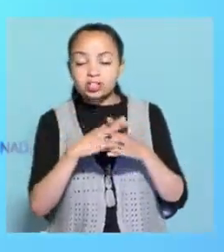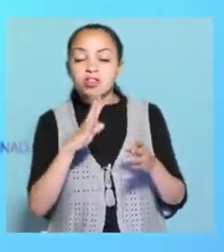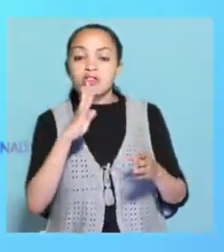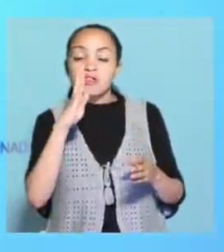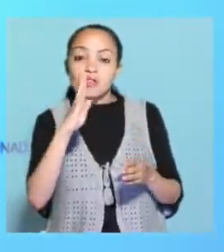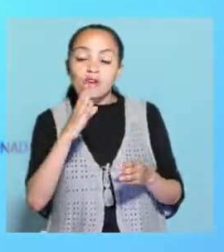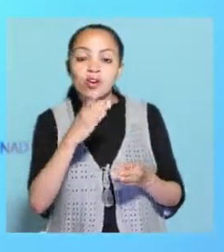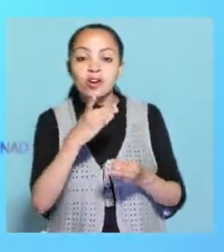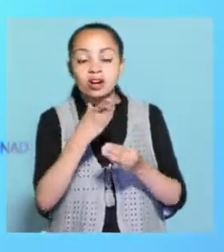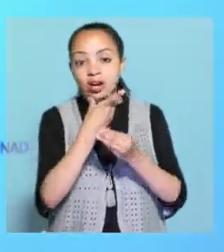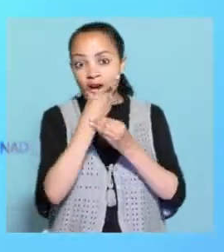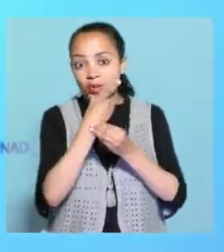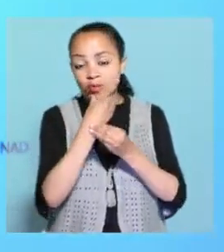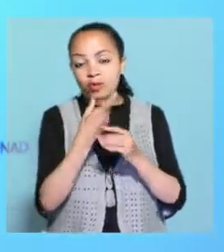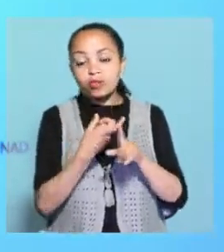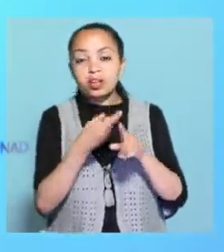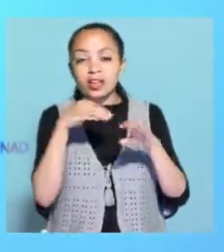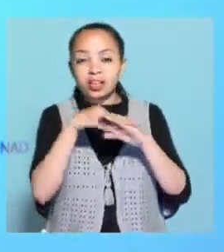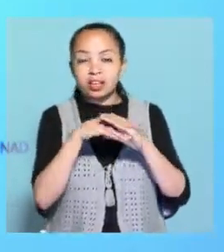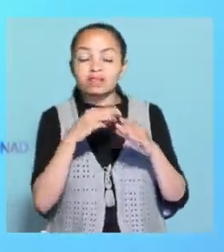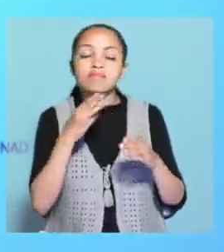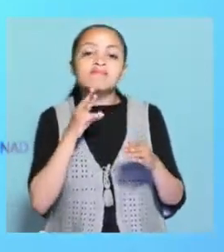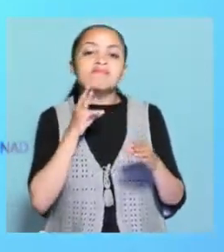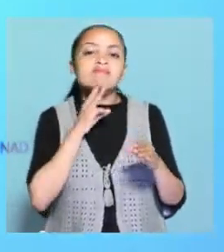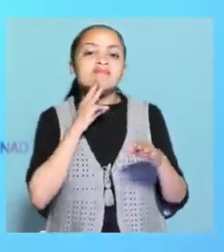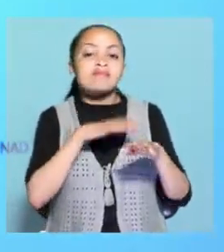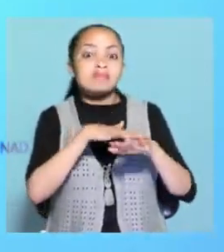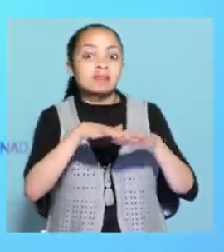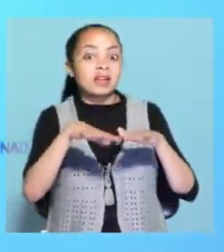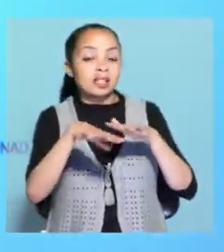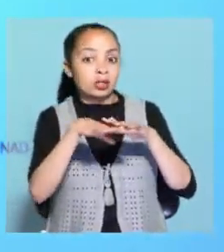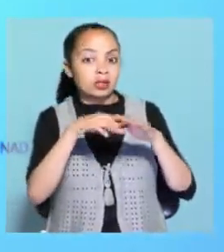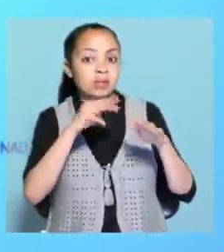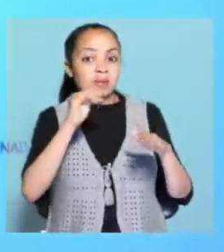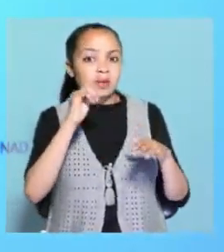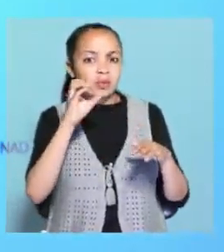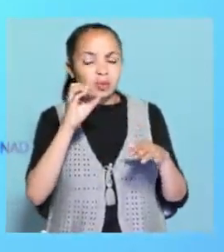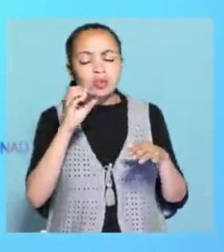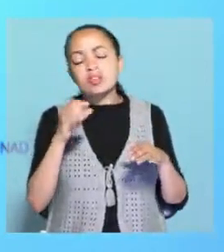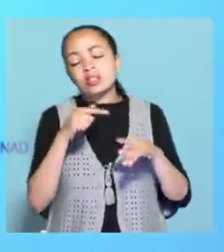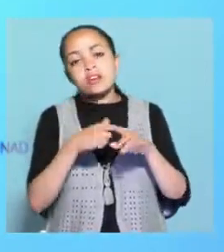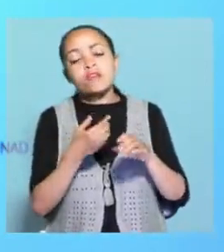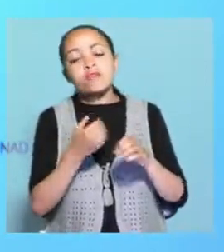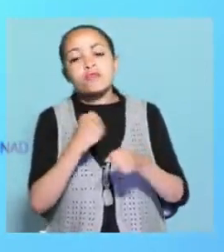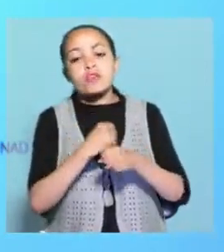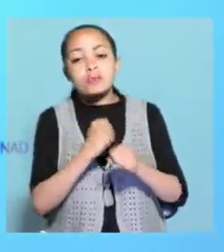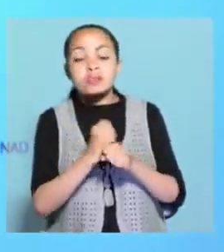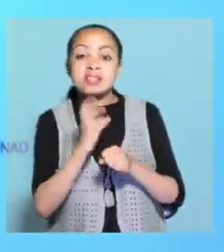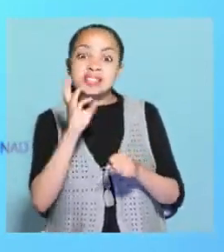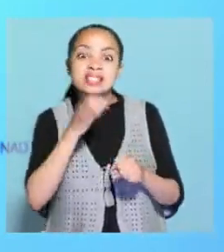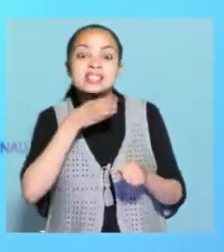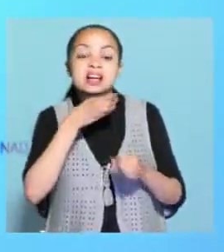carbon compound in fluid matrix of mitochondria in Kreps cycle, then form 6 carbon compounds called